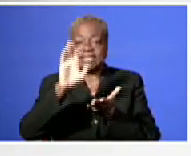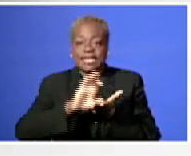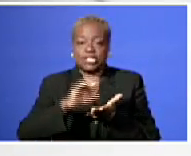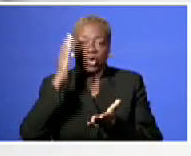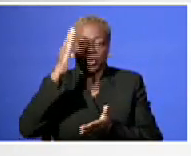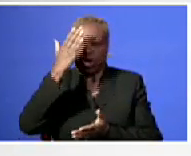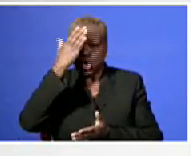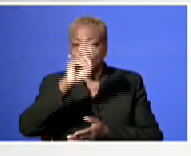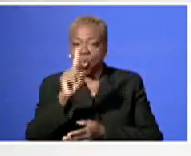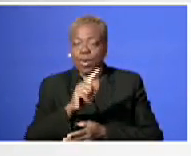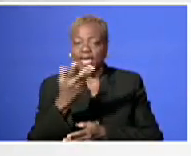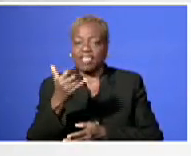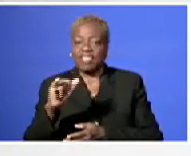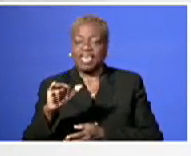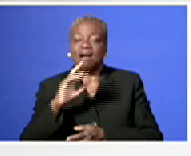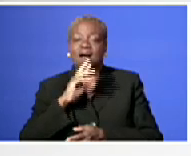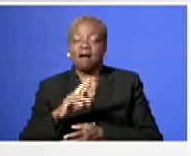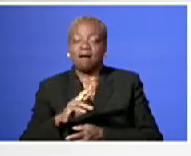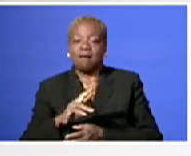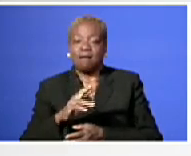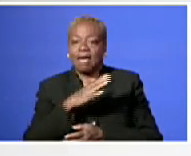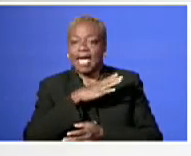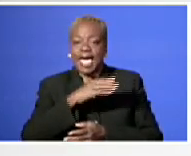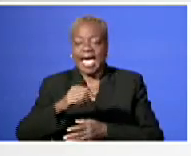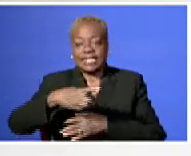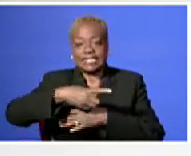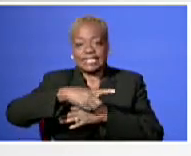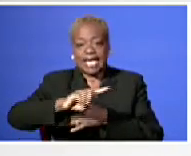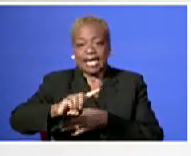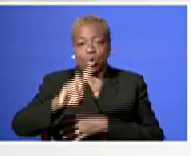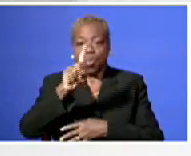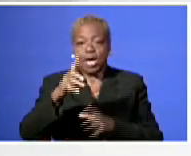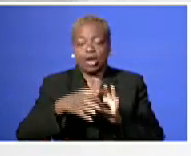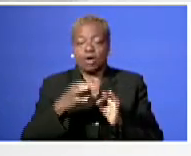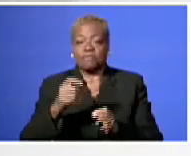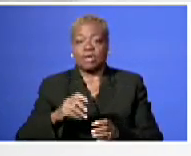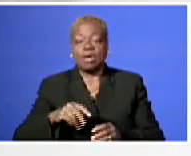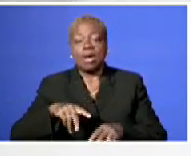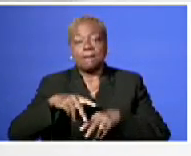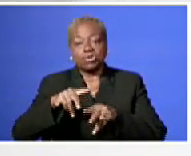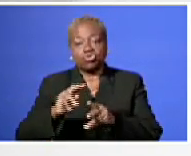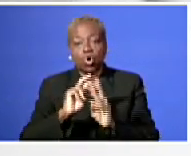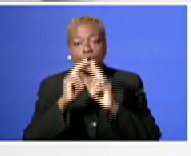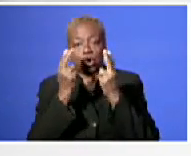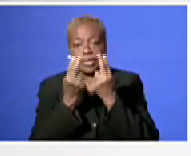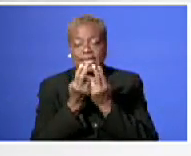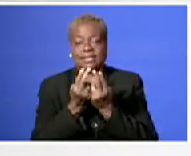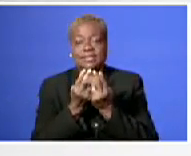and dispatch one of the patrol units